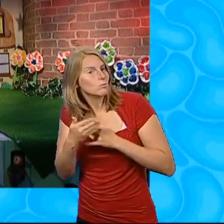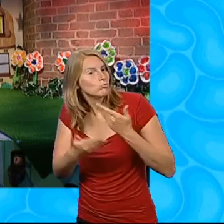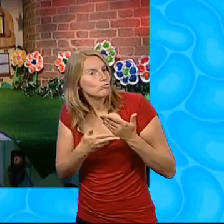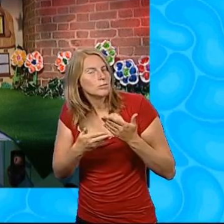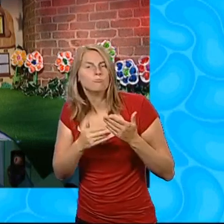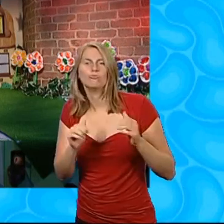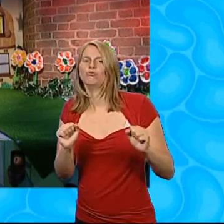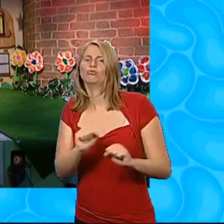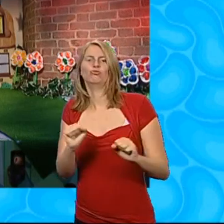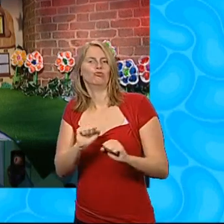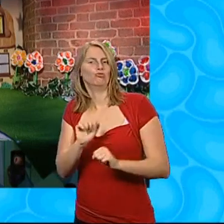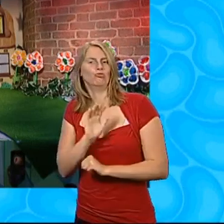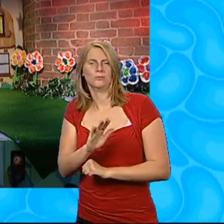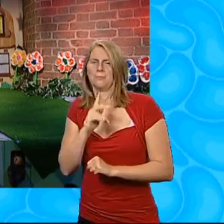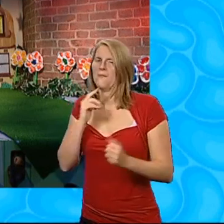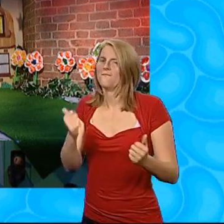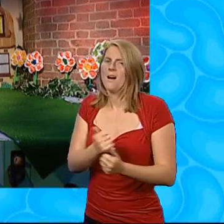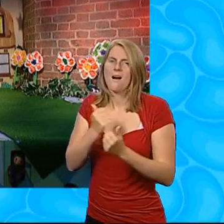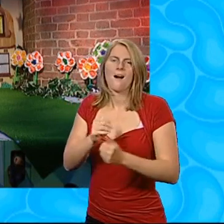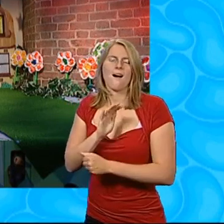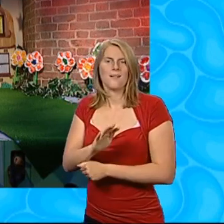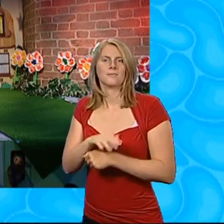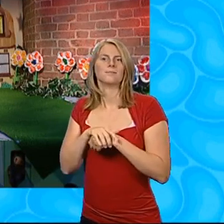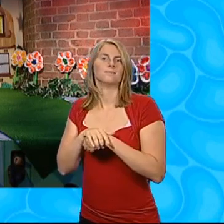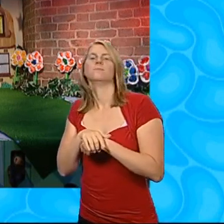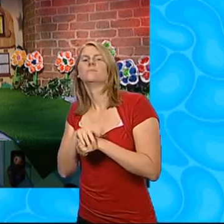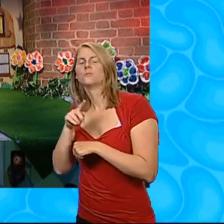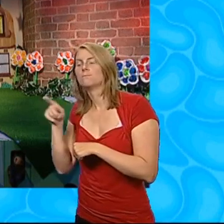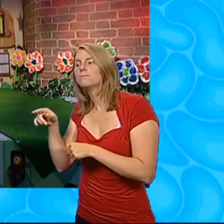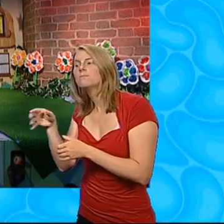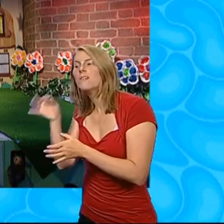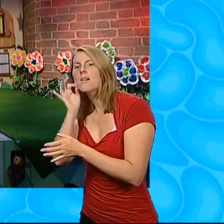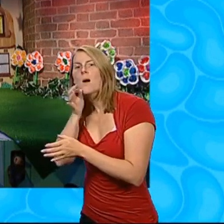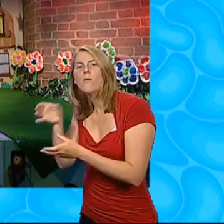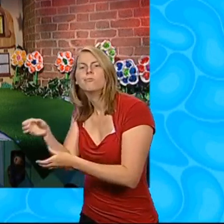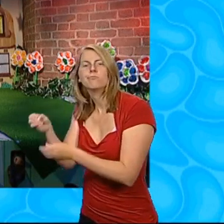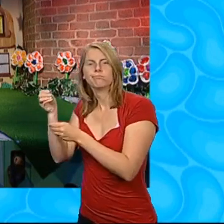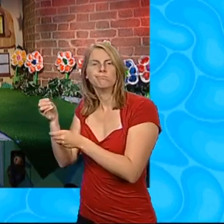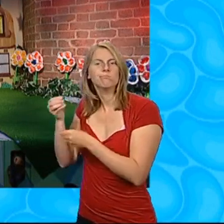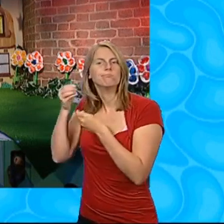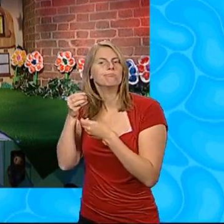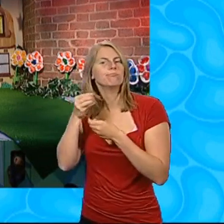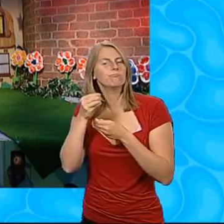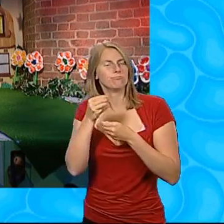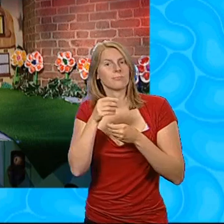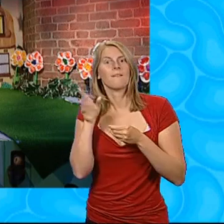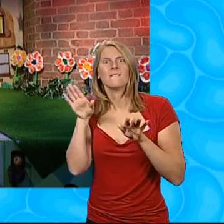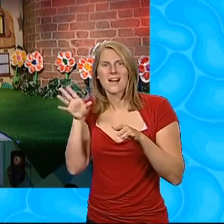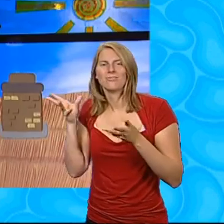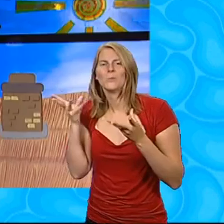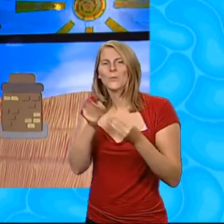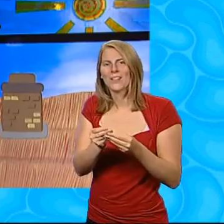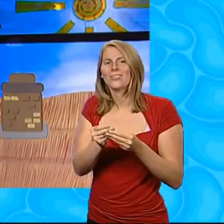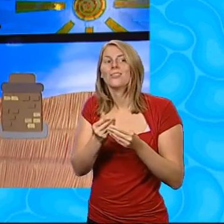okay. Because what happened was she was able to take some of the tulips and the fairies with her, right, into her new